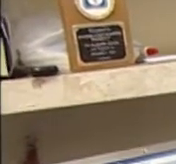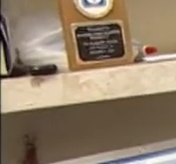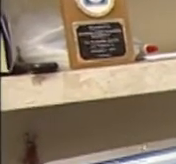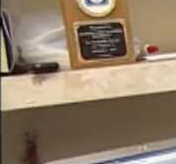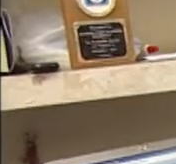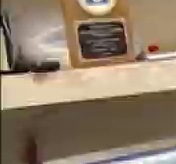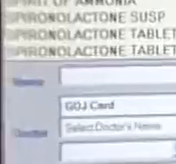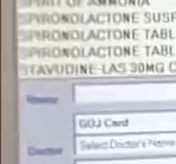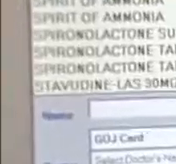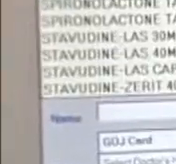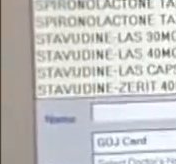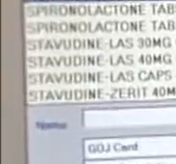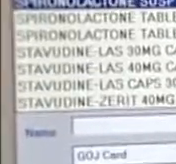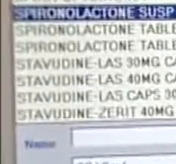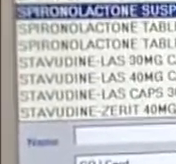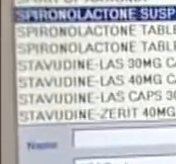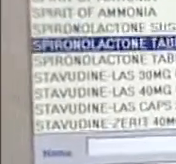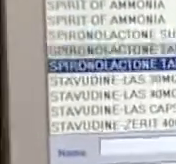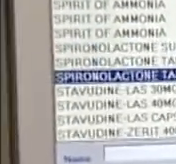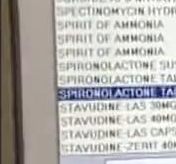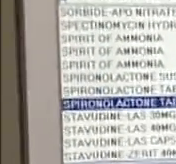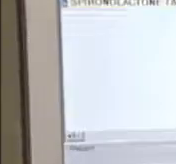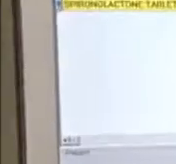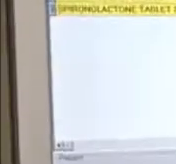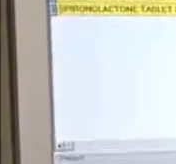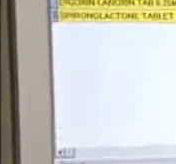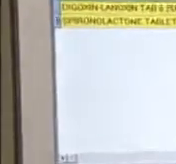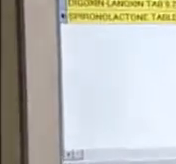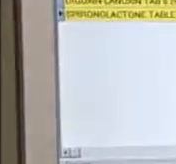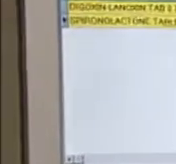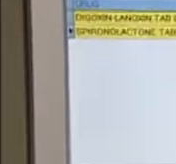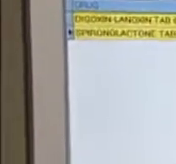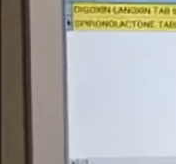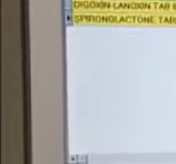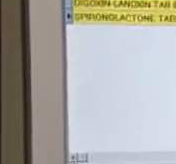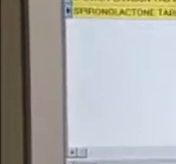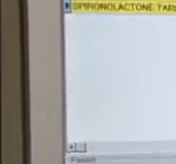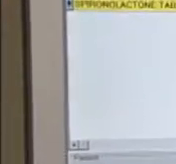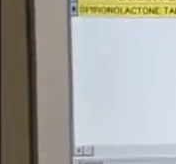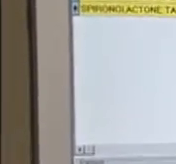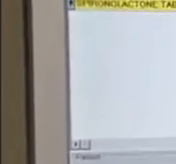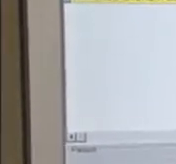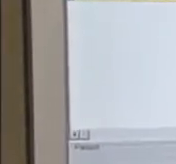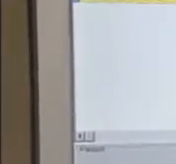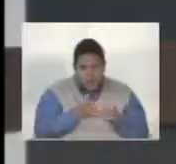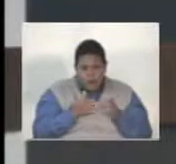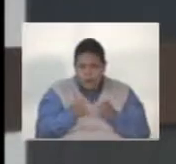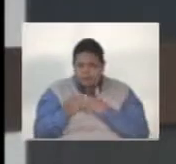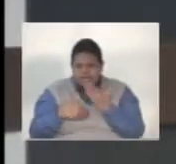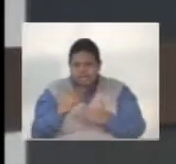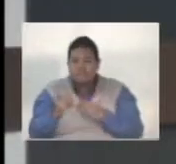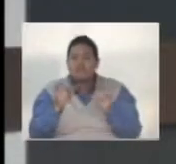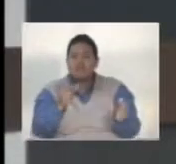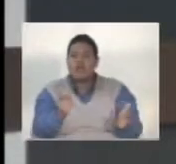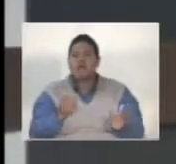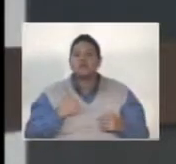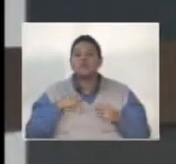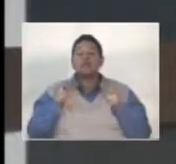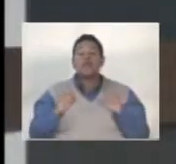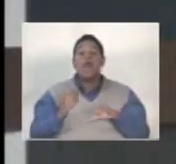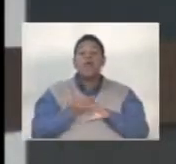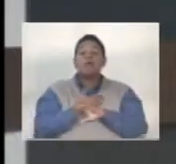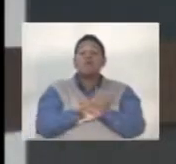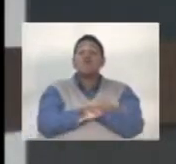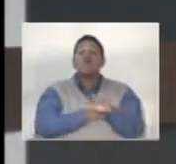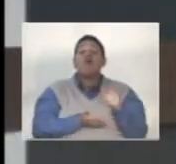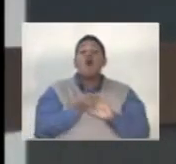track patients through the health system no matter which facility they visit. We'll be able to improve